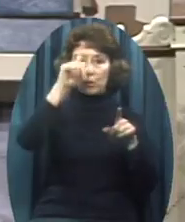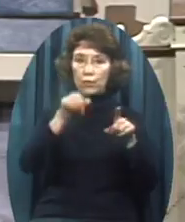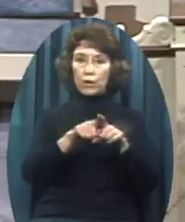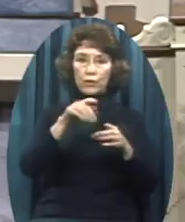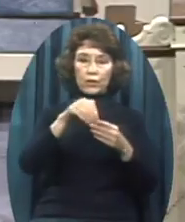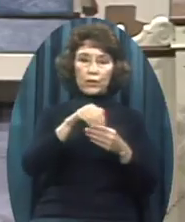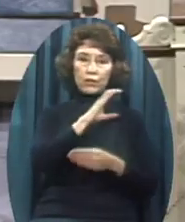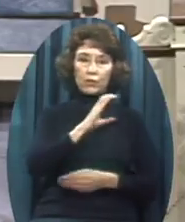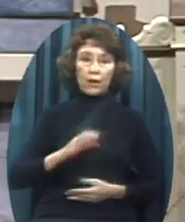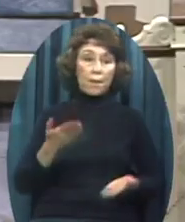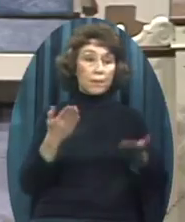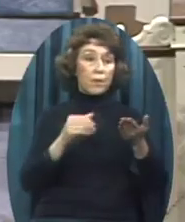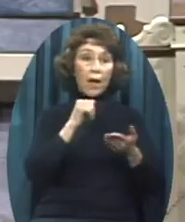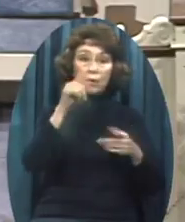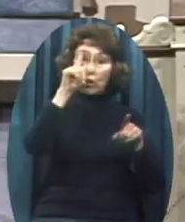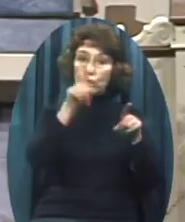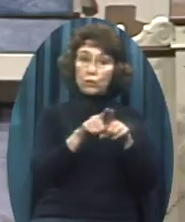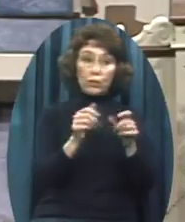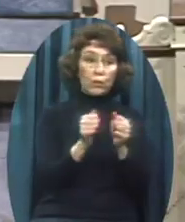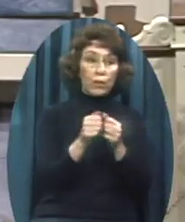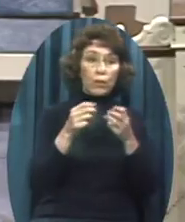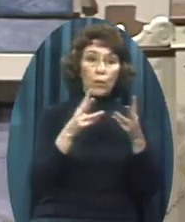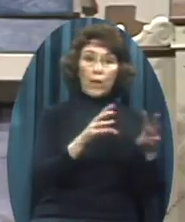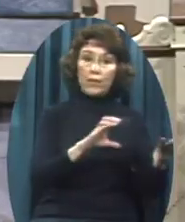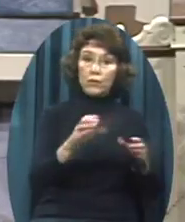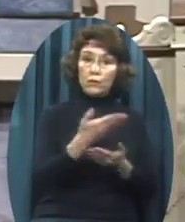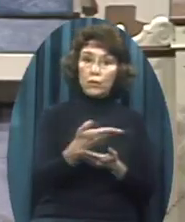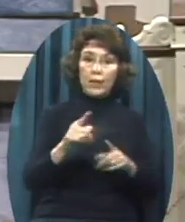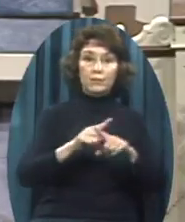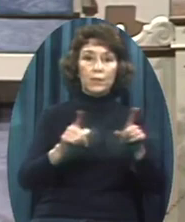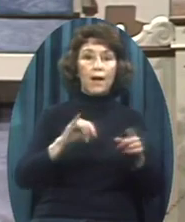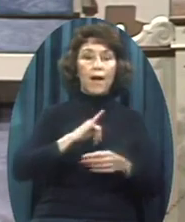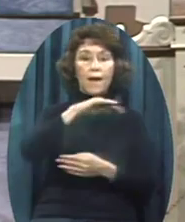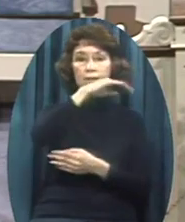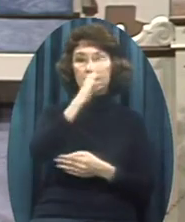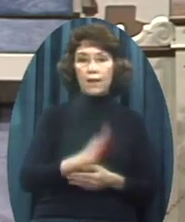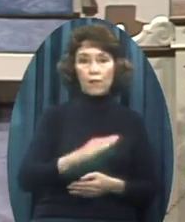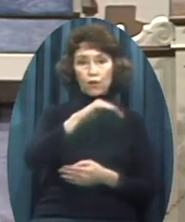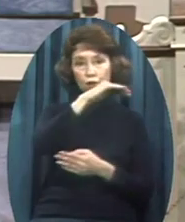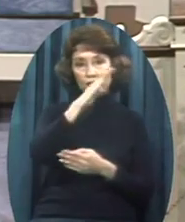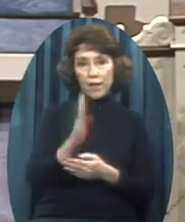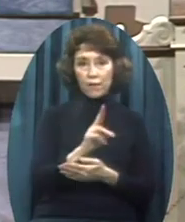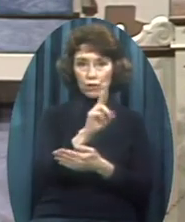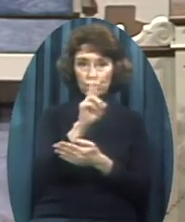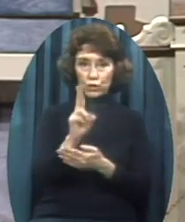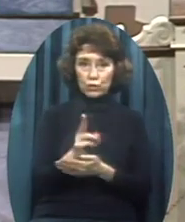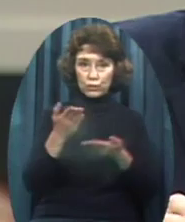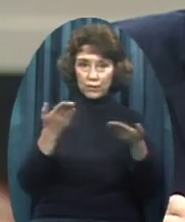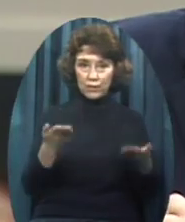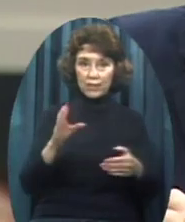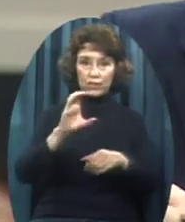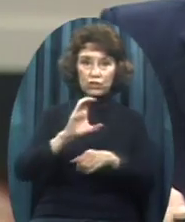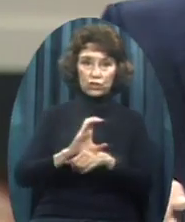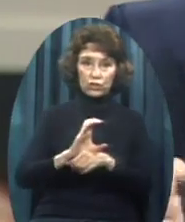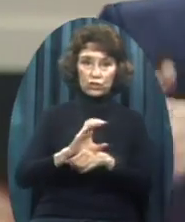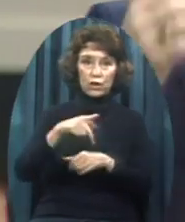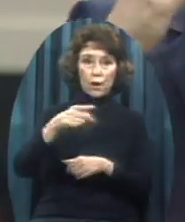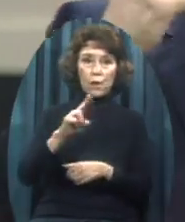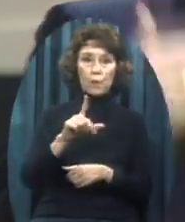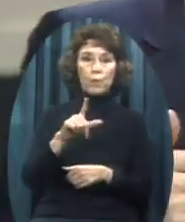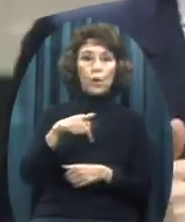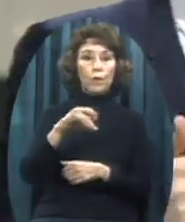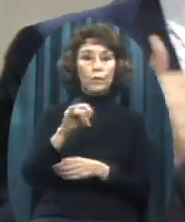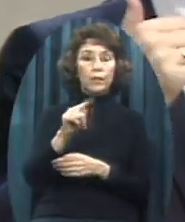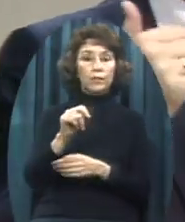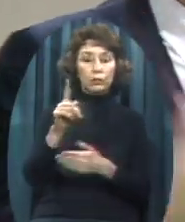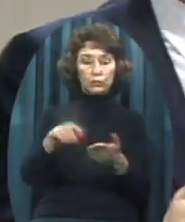with the methods and so on, but I never, never, never use the pulpit to attack a brother. And I think that we